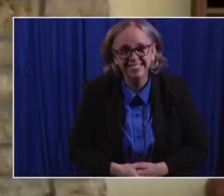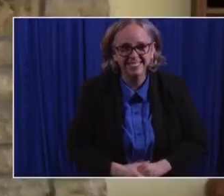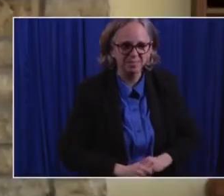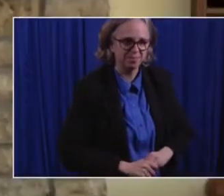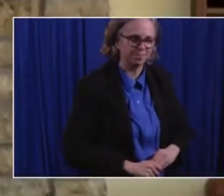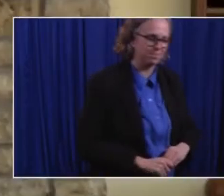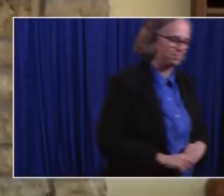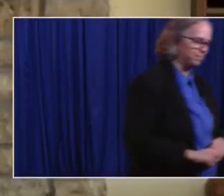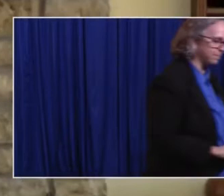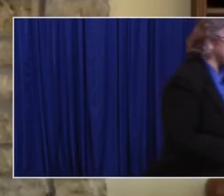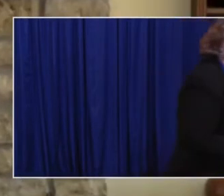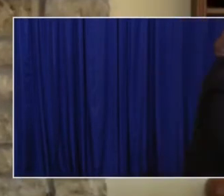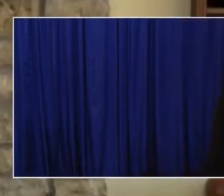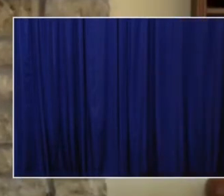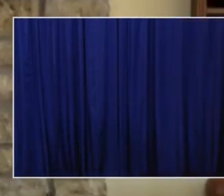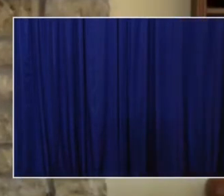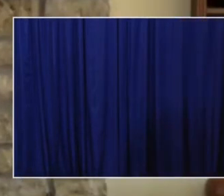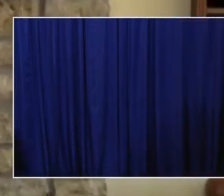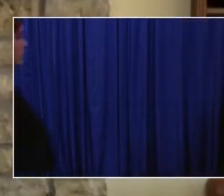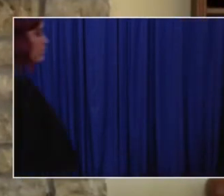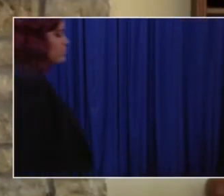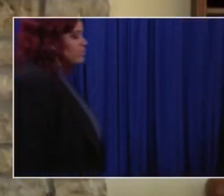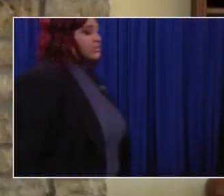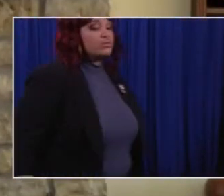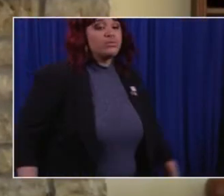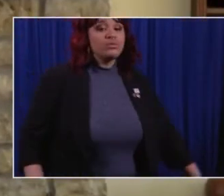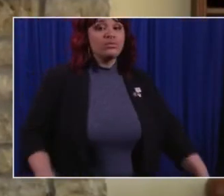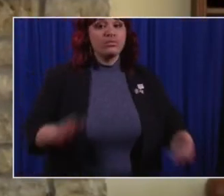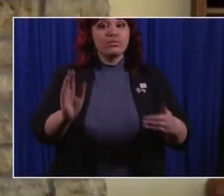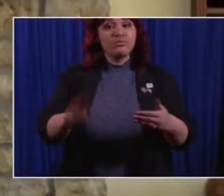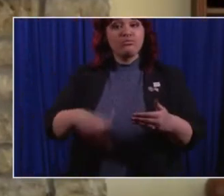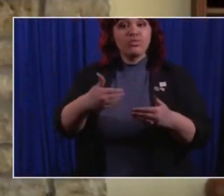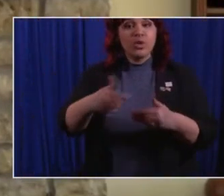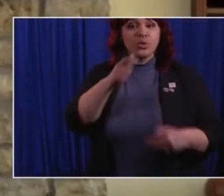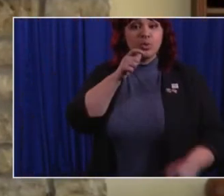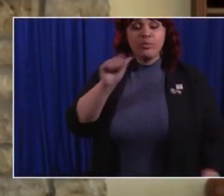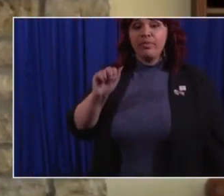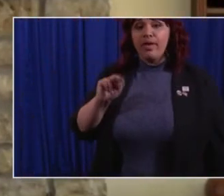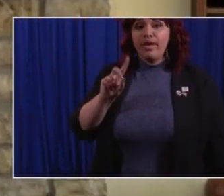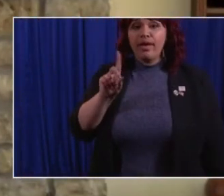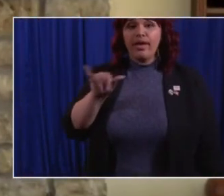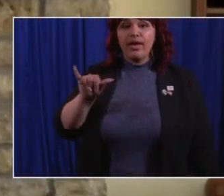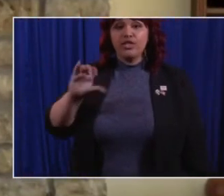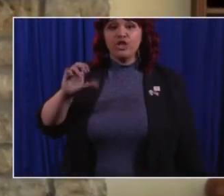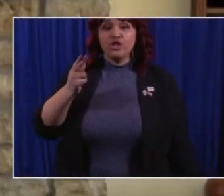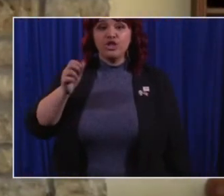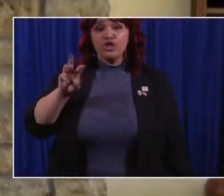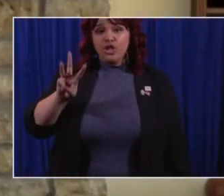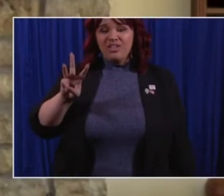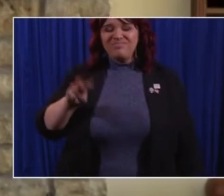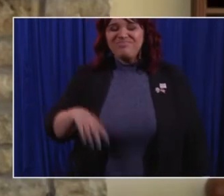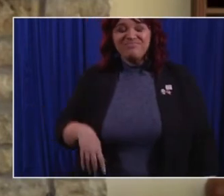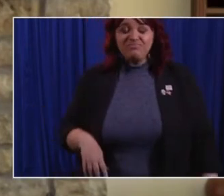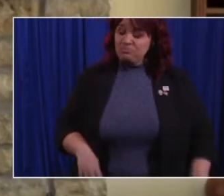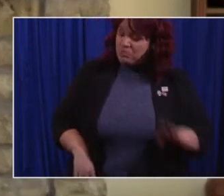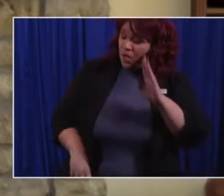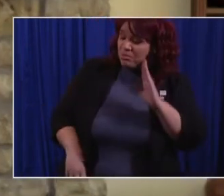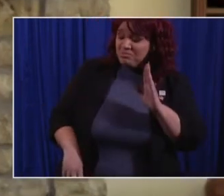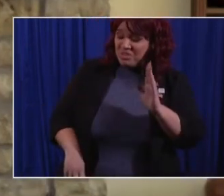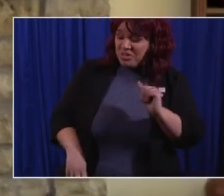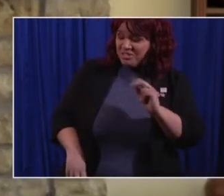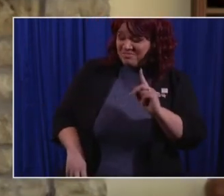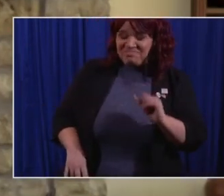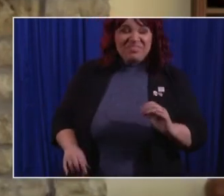Next question is from Andy Chow at Ohio Public Radio and Television. Hi, Andy. Hi, Governor. I was wondering if you could talk a little more